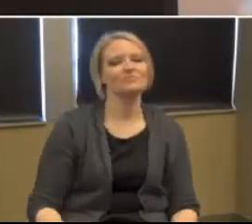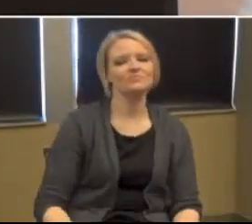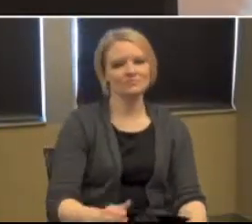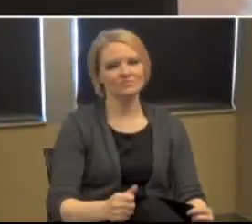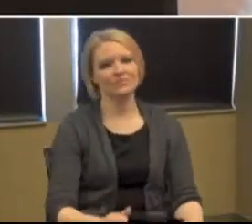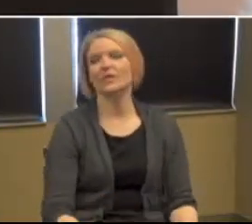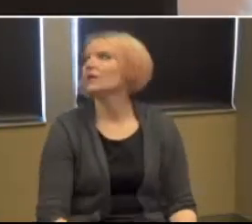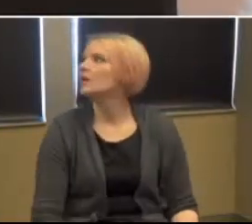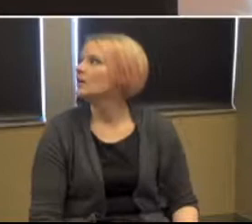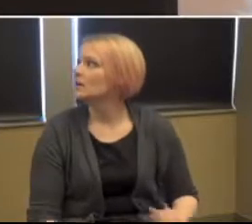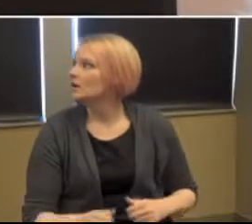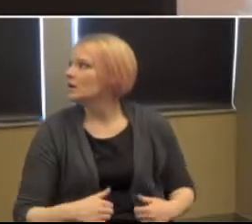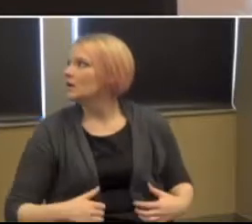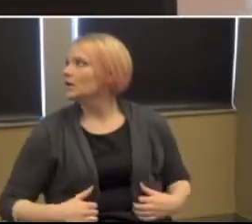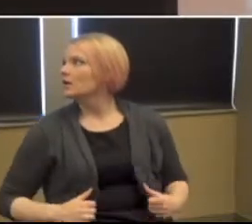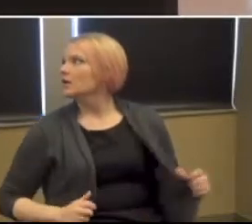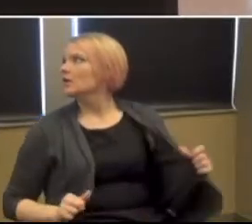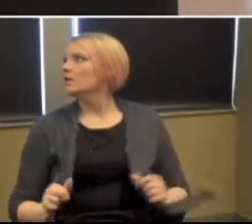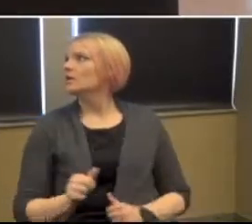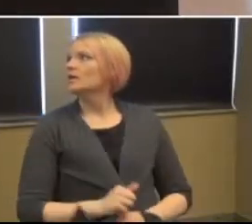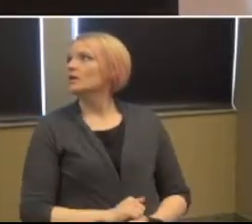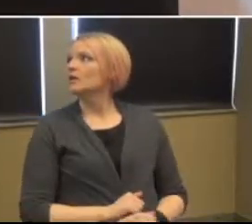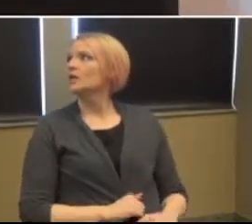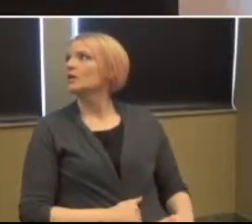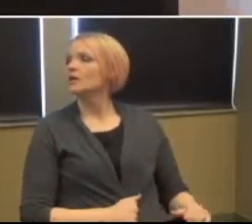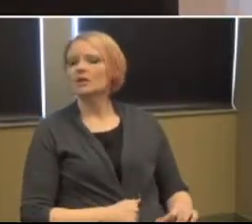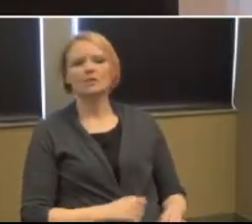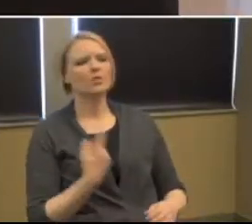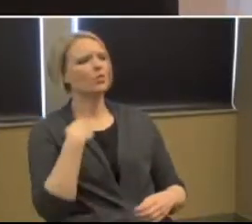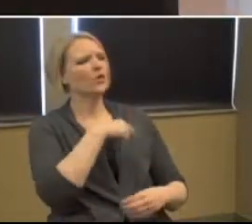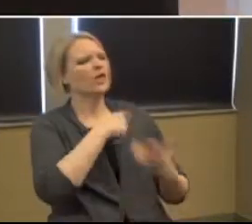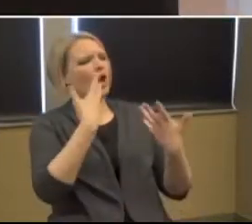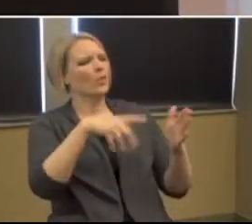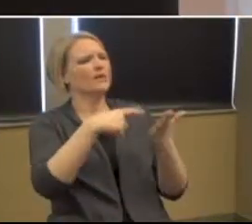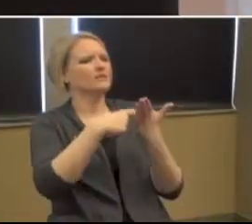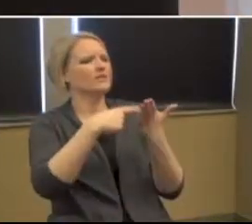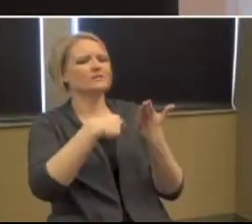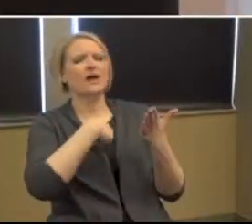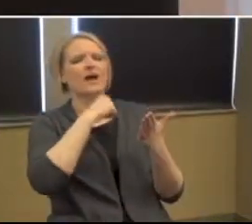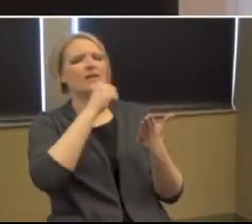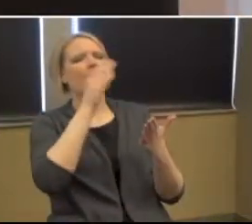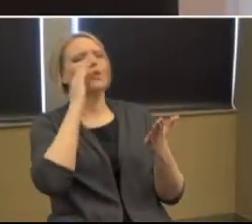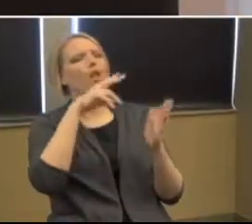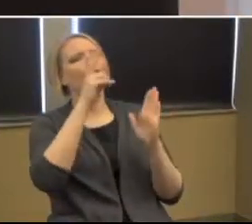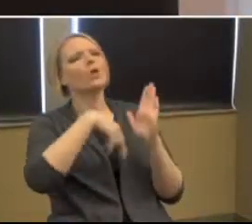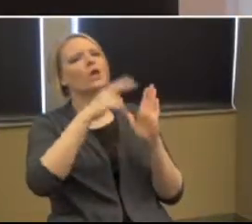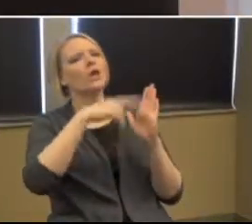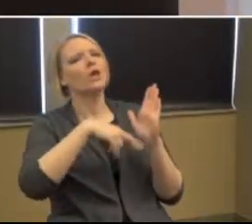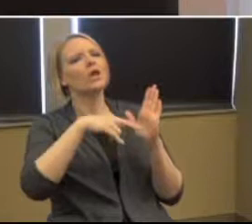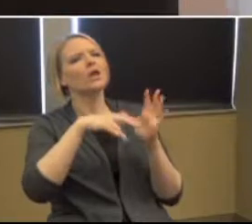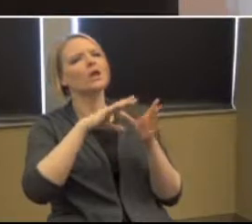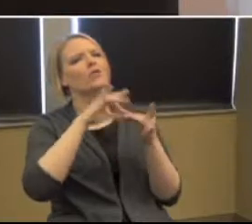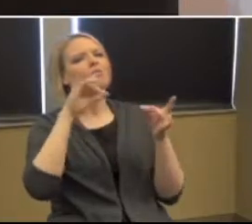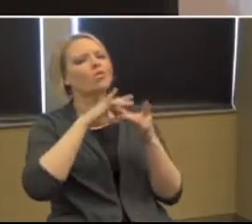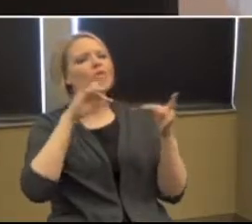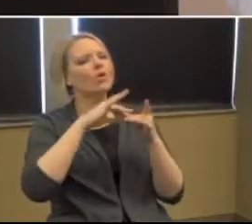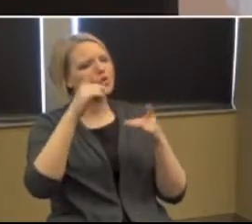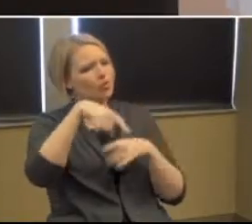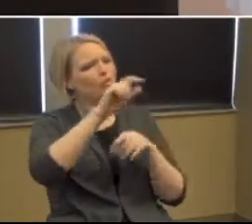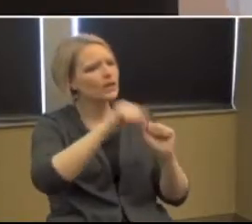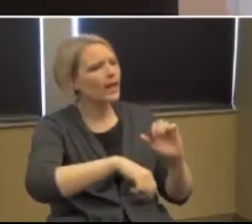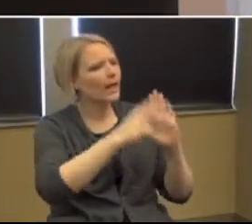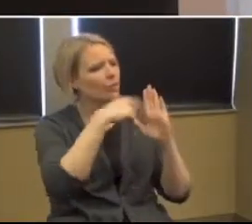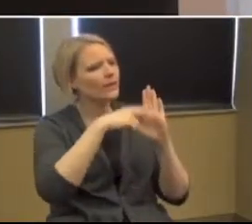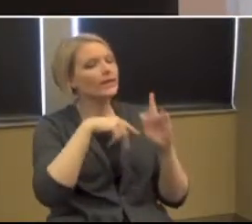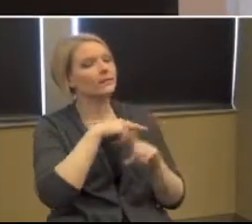We've kind of talked through several of these, and I'm not going to read. You all can all read. But here are some